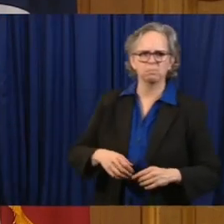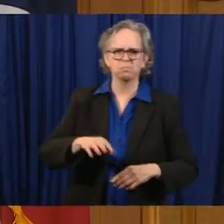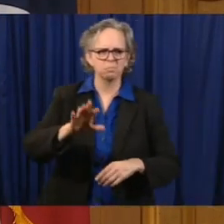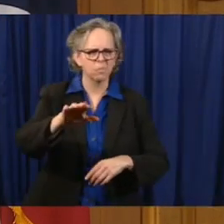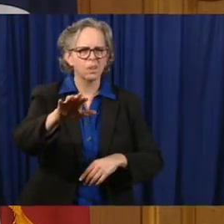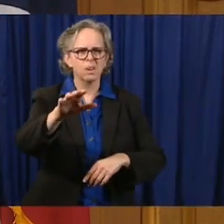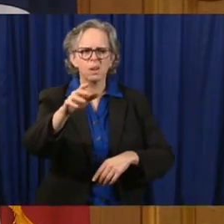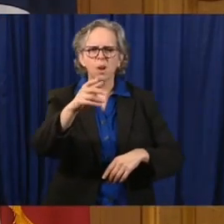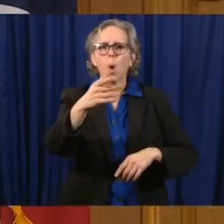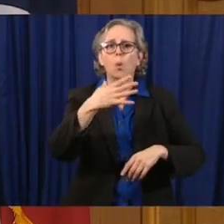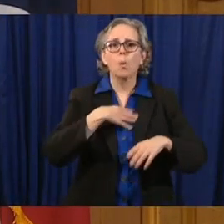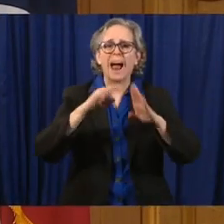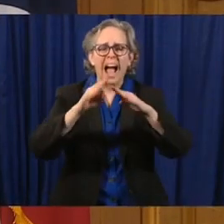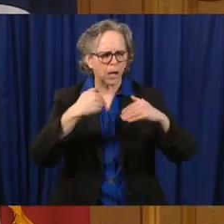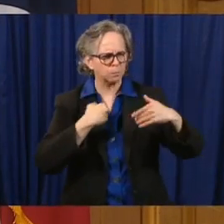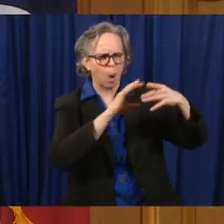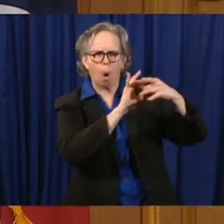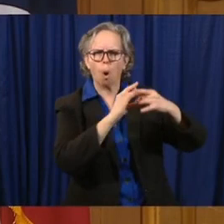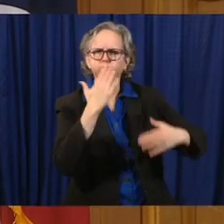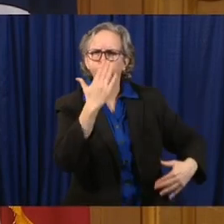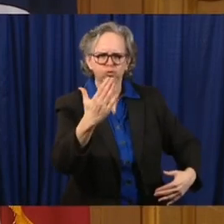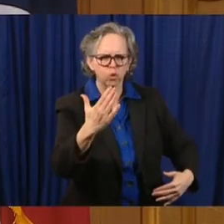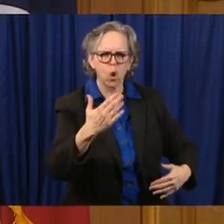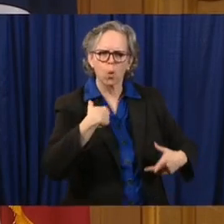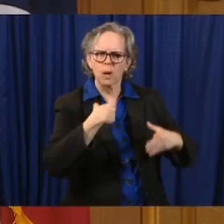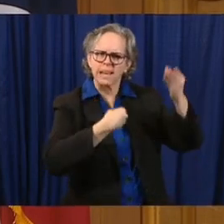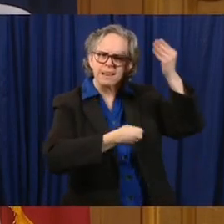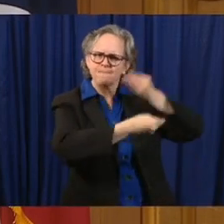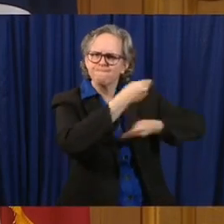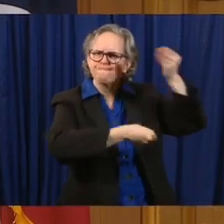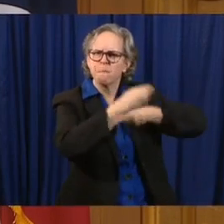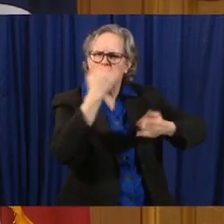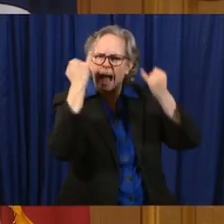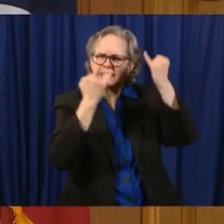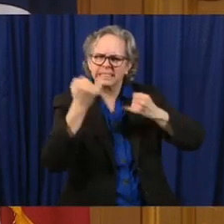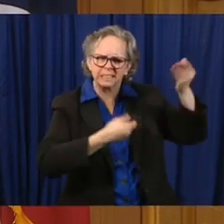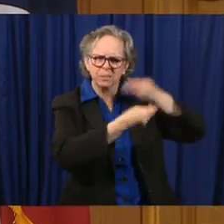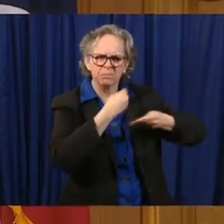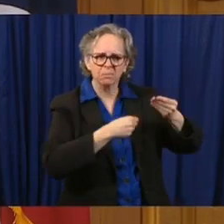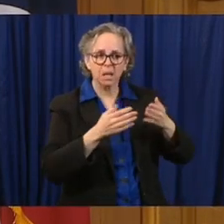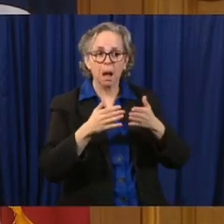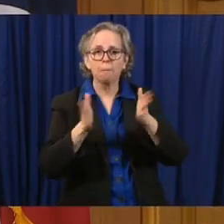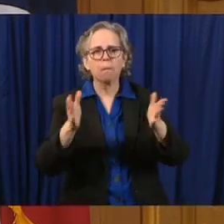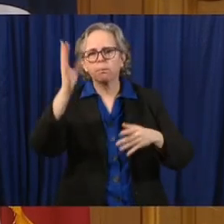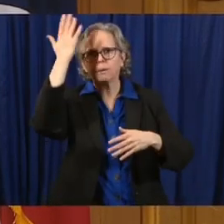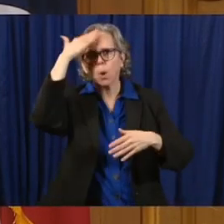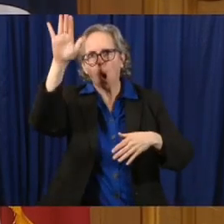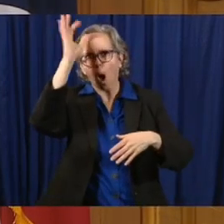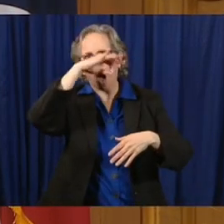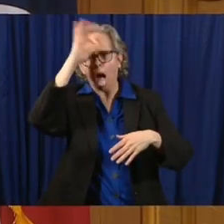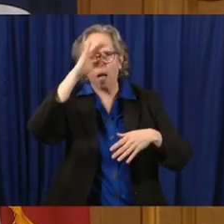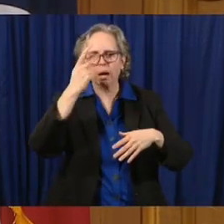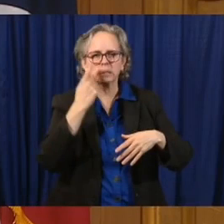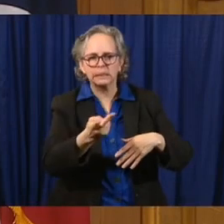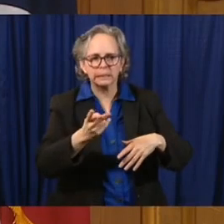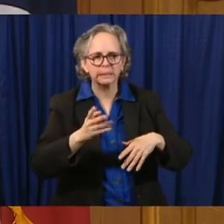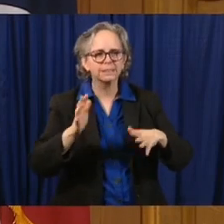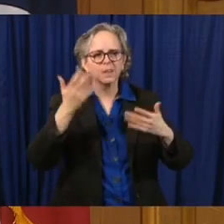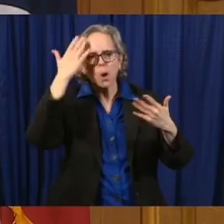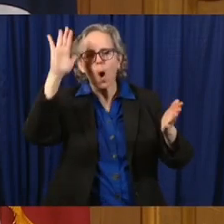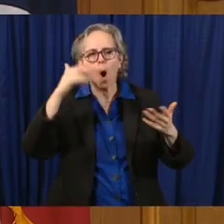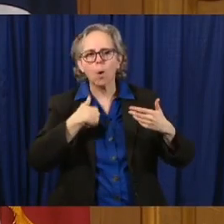that's more relegated to the states and governors like yourself? Well, I think it's been really good relationship